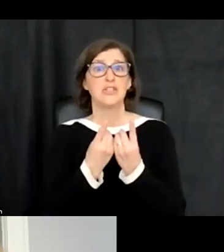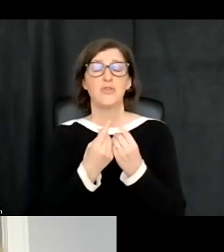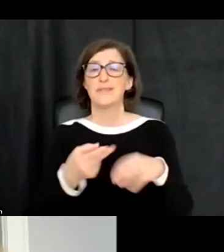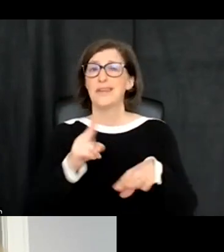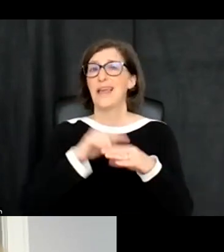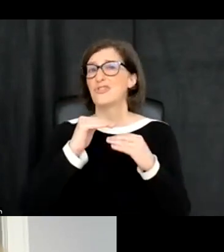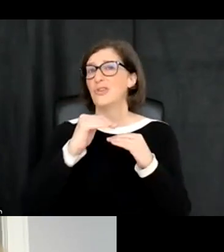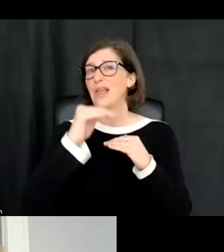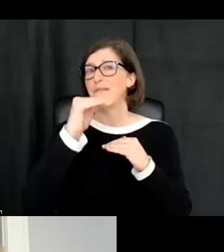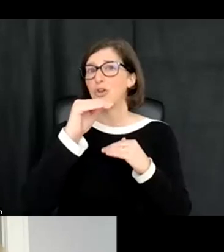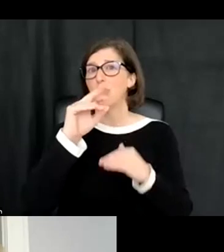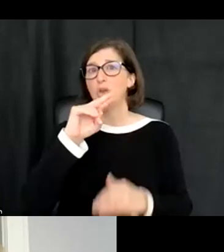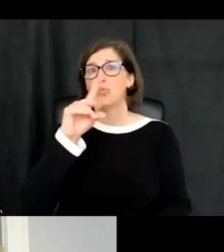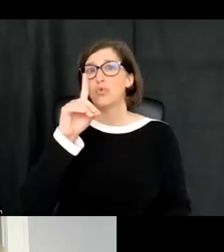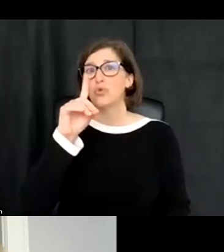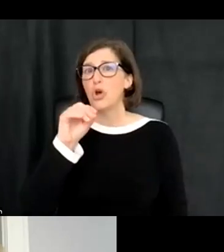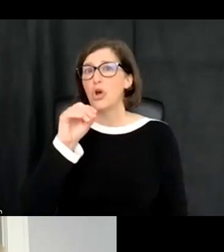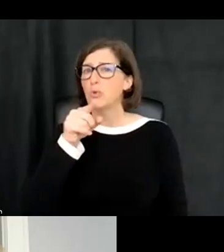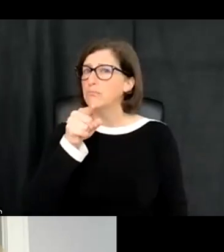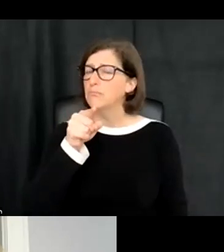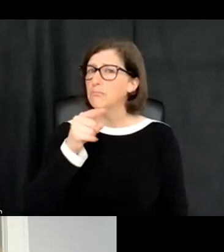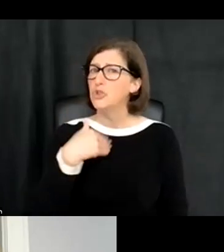level. Rudo, over to you.